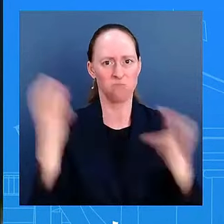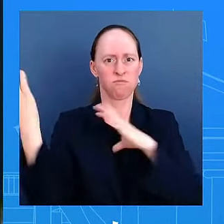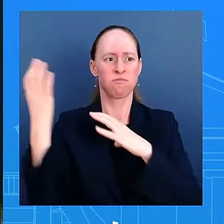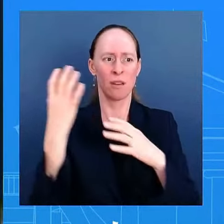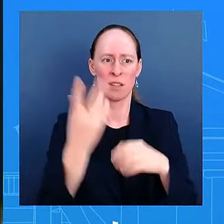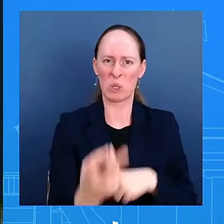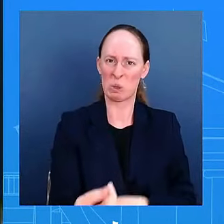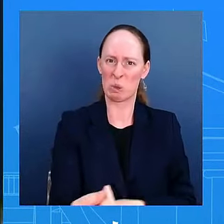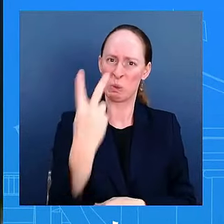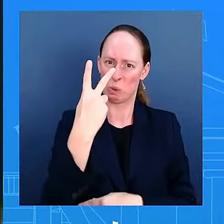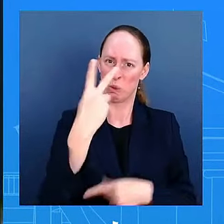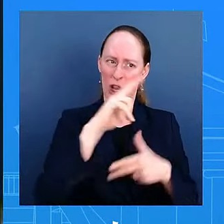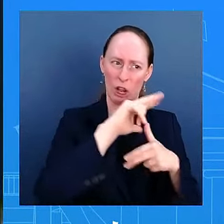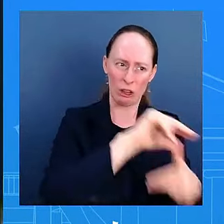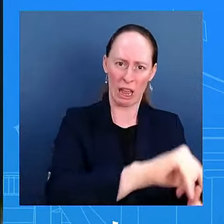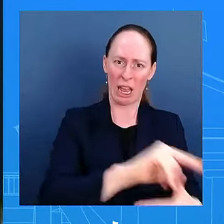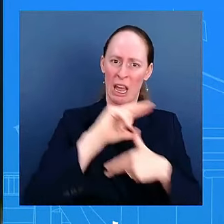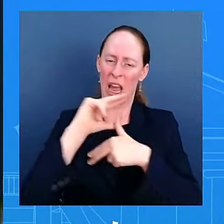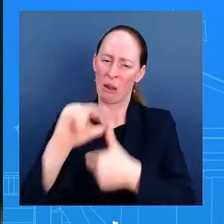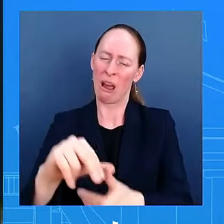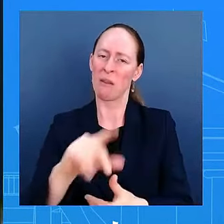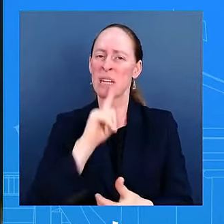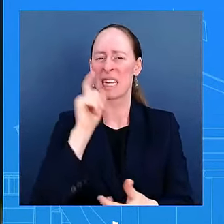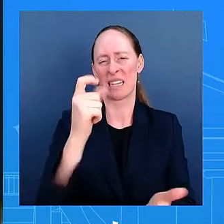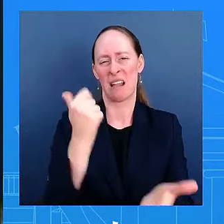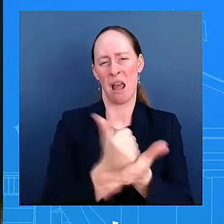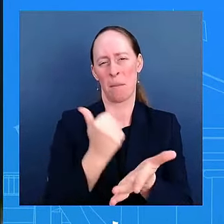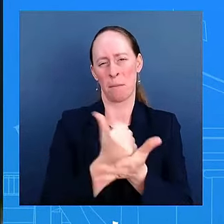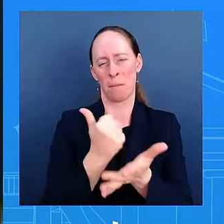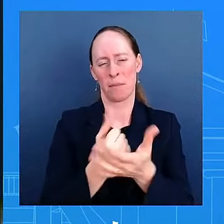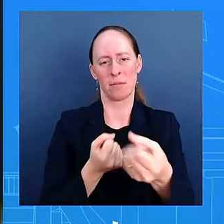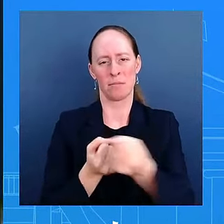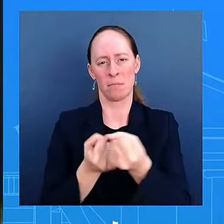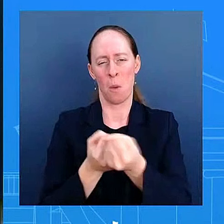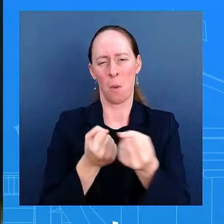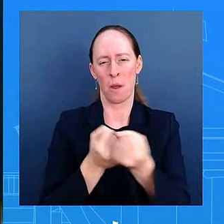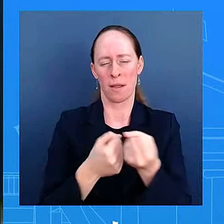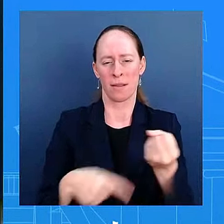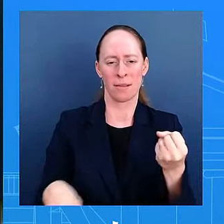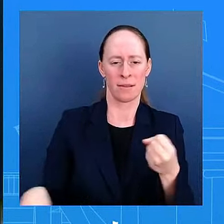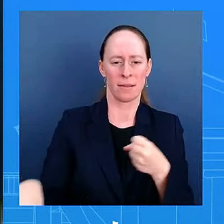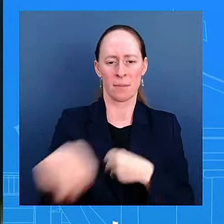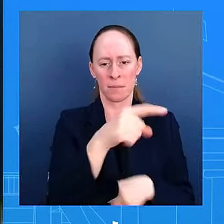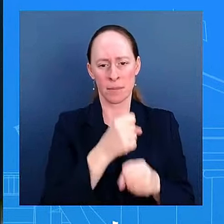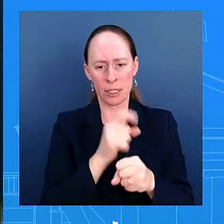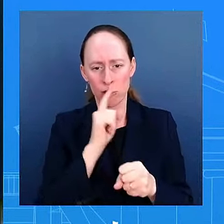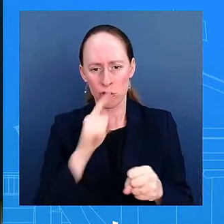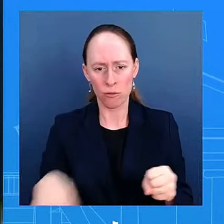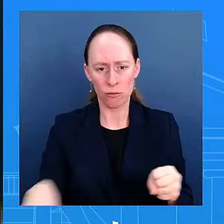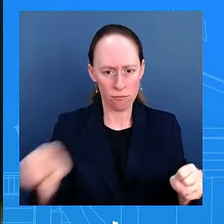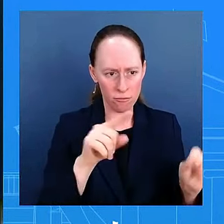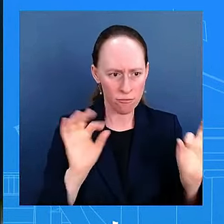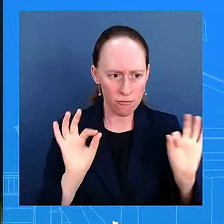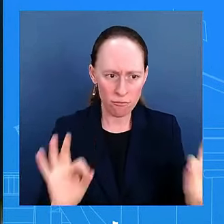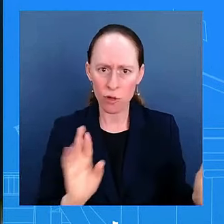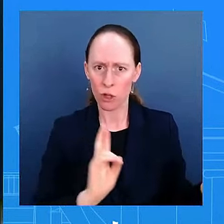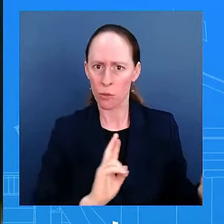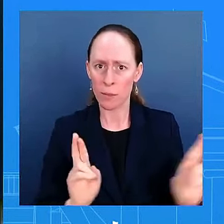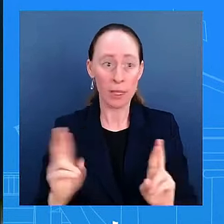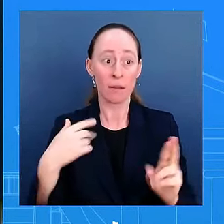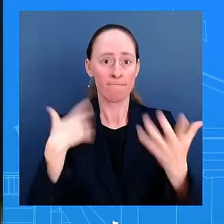right? They need to make sure that we wanted to make sure they were ready, whether evacuating, sheltered before ahead of